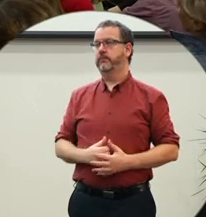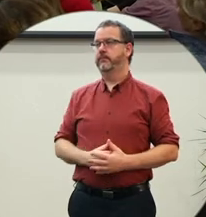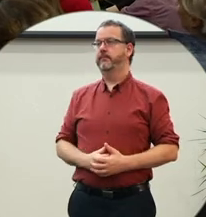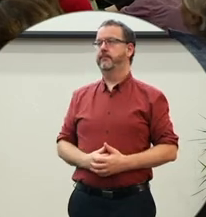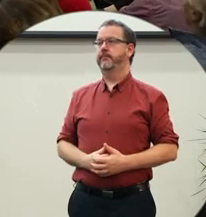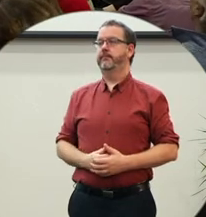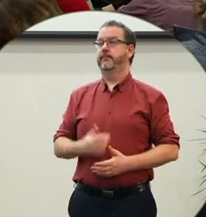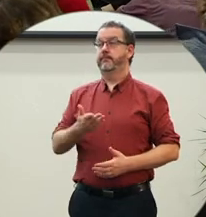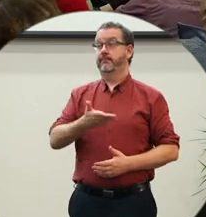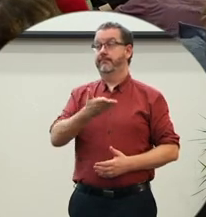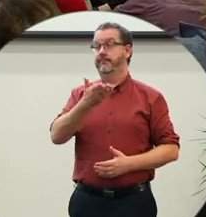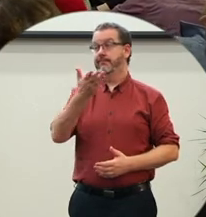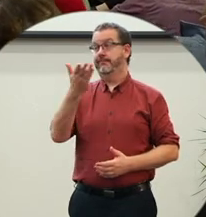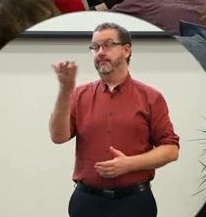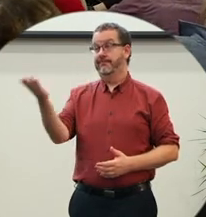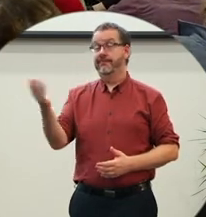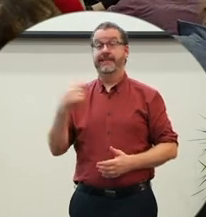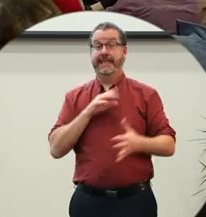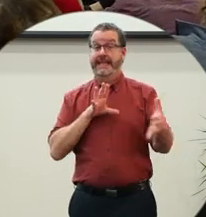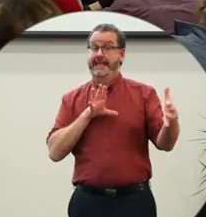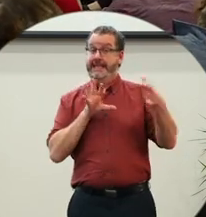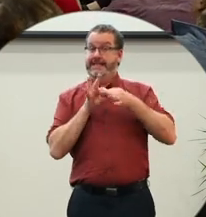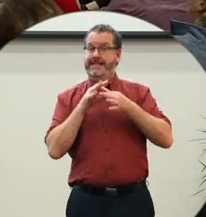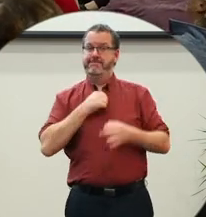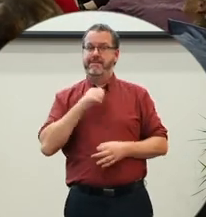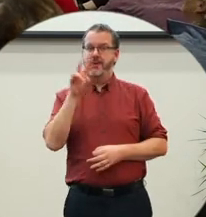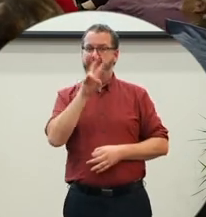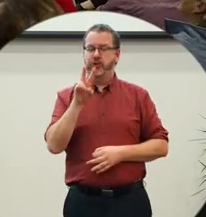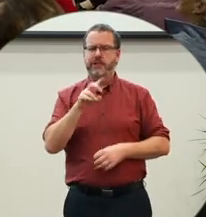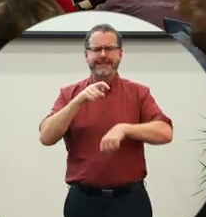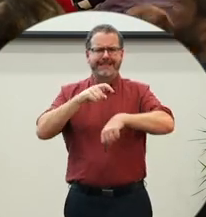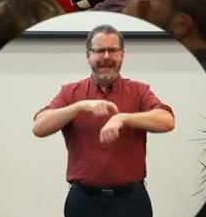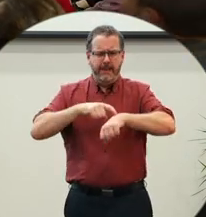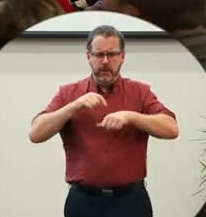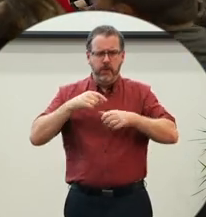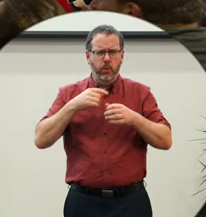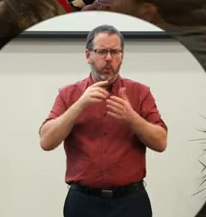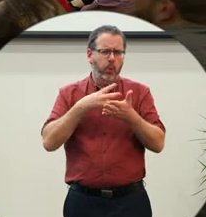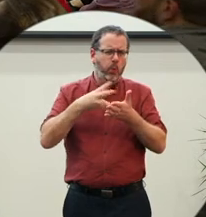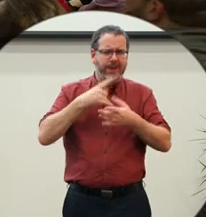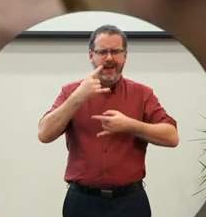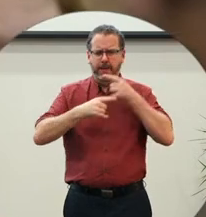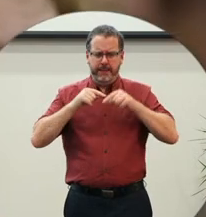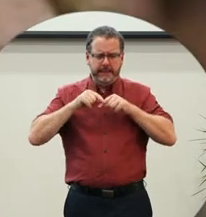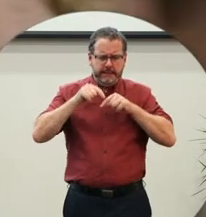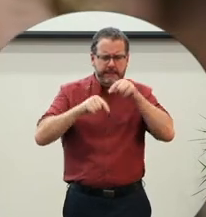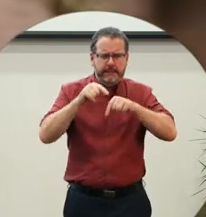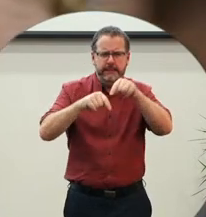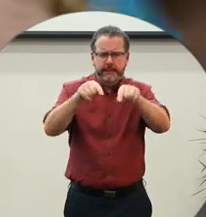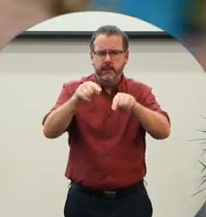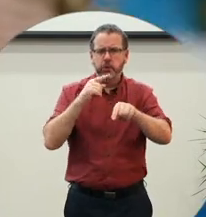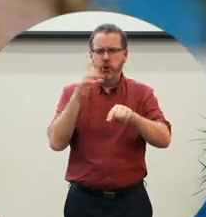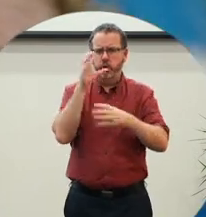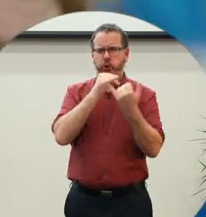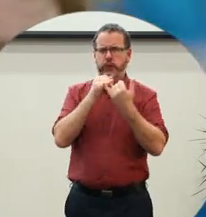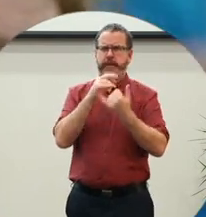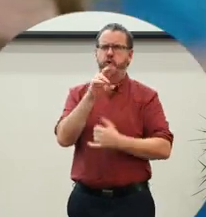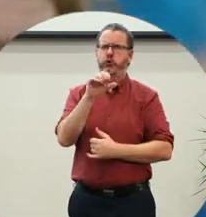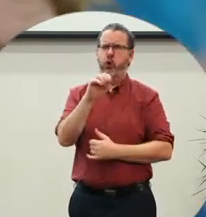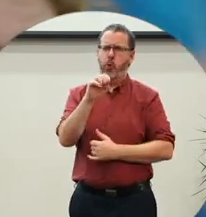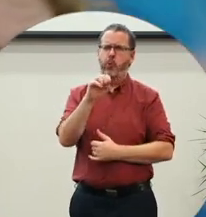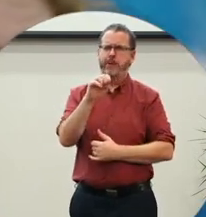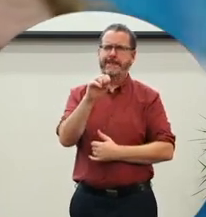actually leads nicely into my question. I'm not familiar with the timeline of events, but from what you were describing, it sounded like she'd have more in common